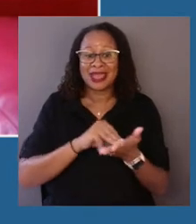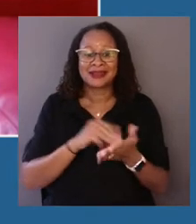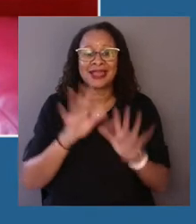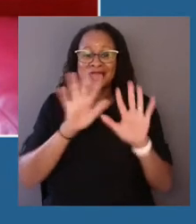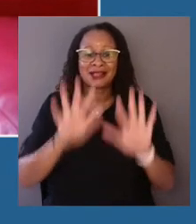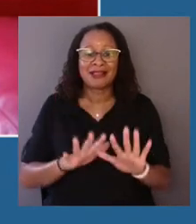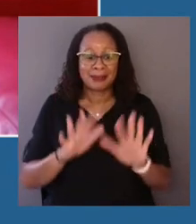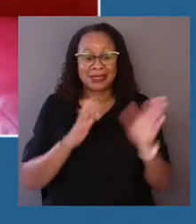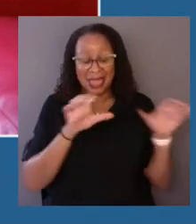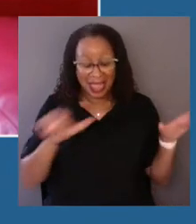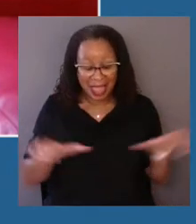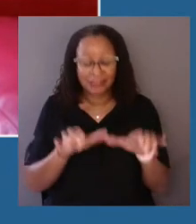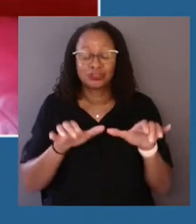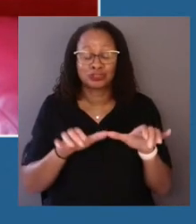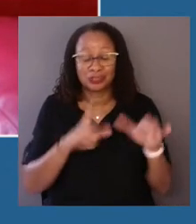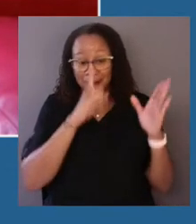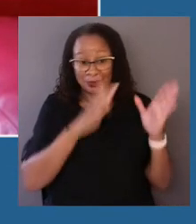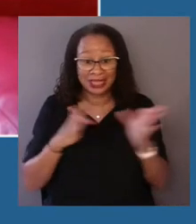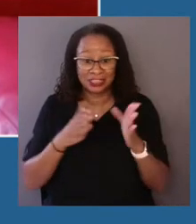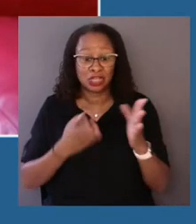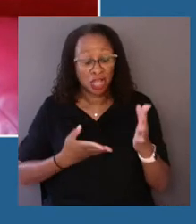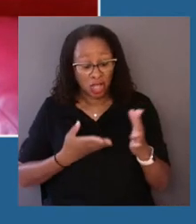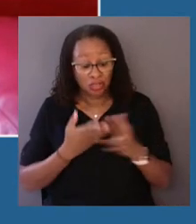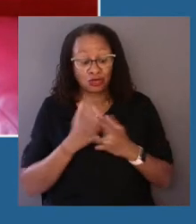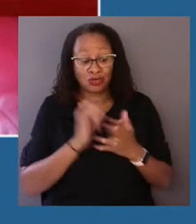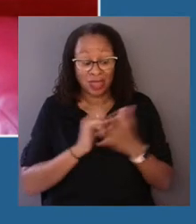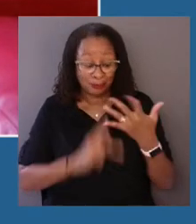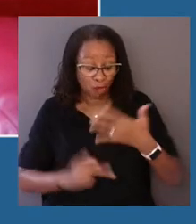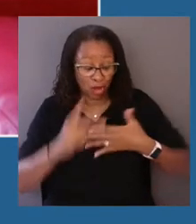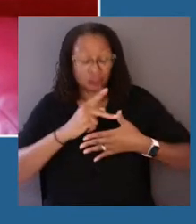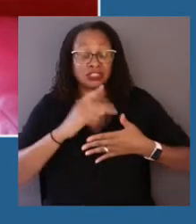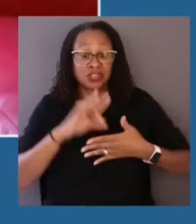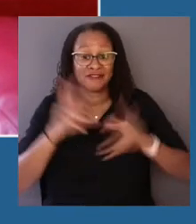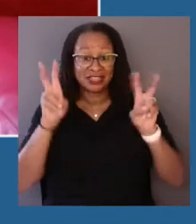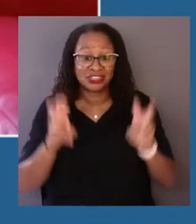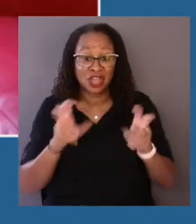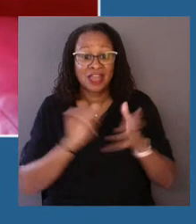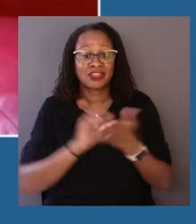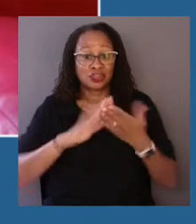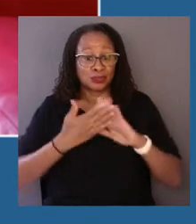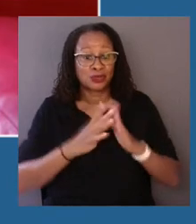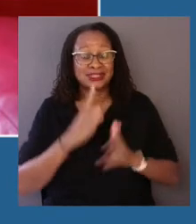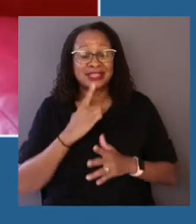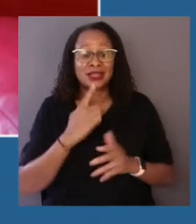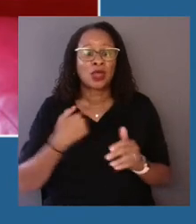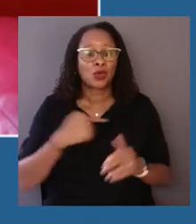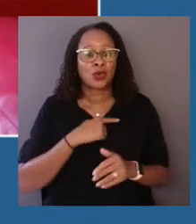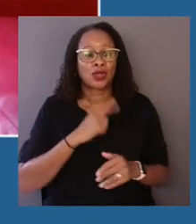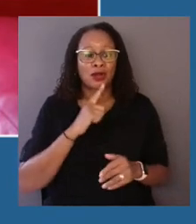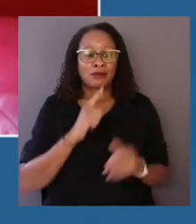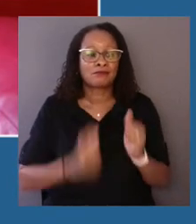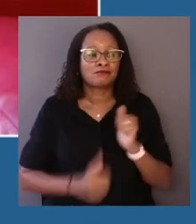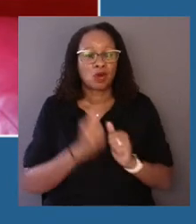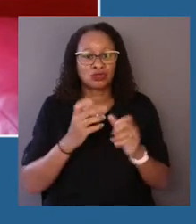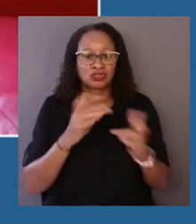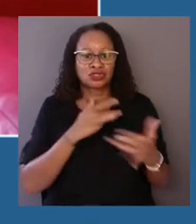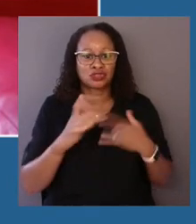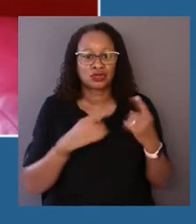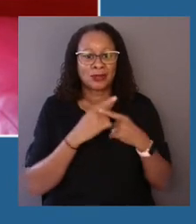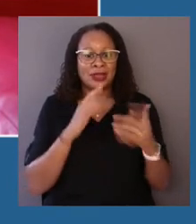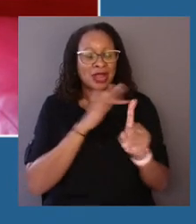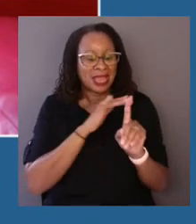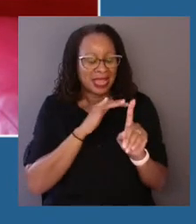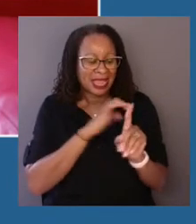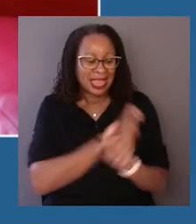through that prioritization of issues, the community said, we are most concerned about energy security,